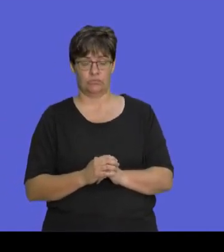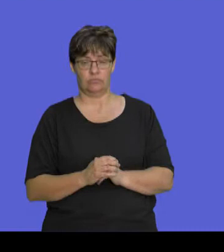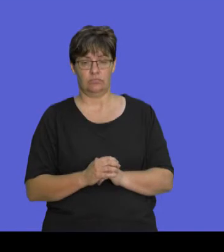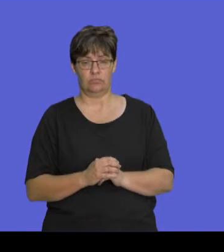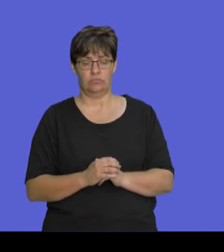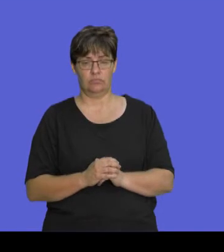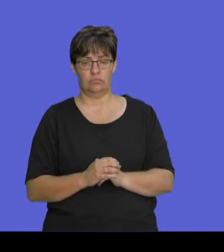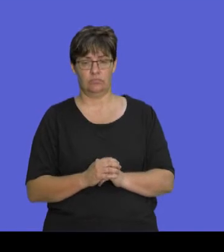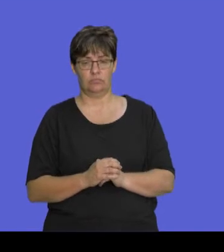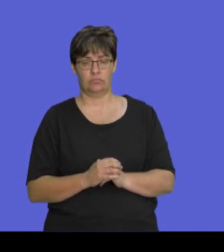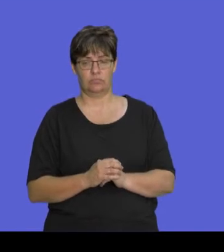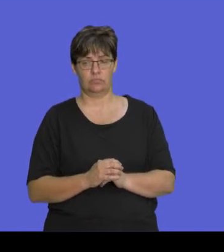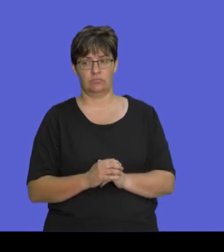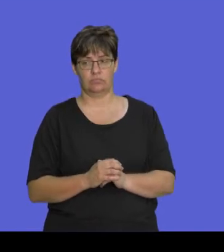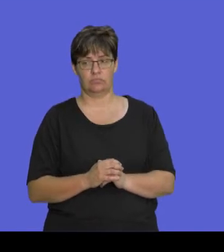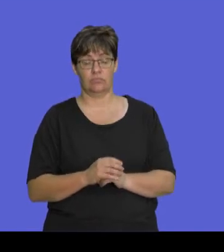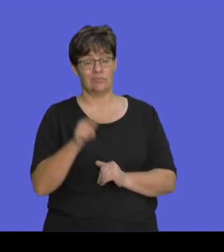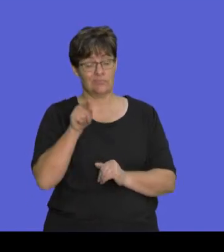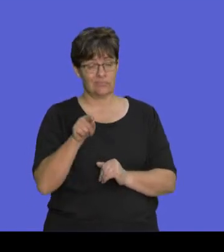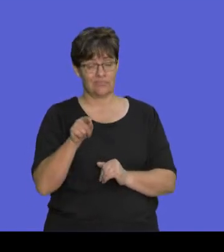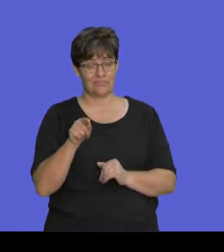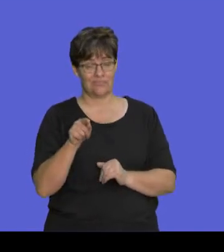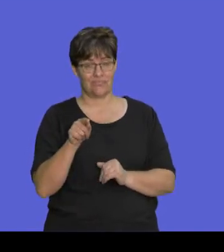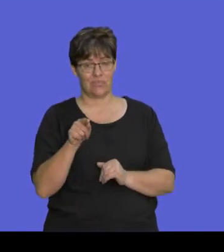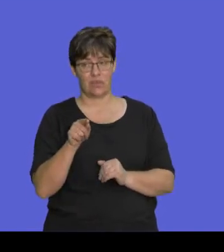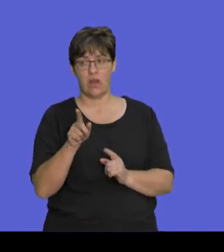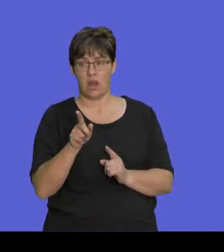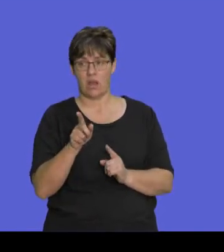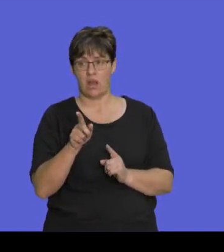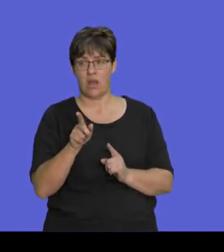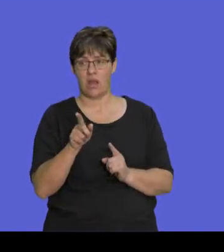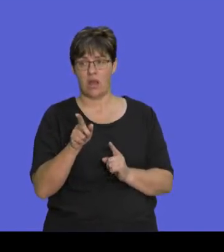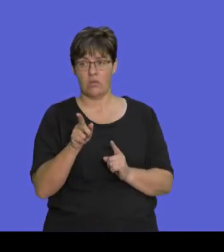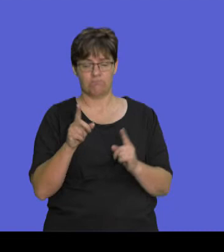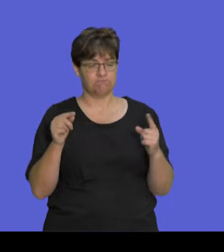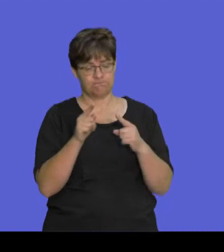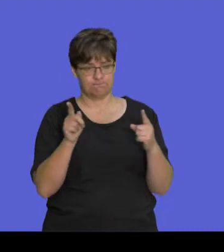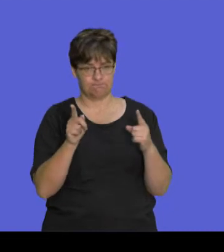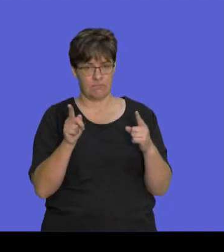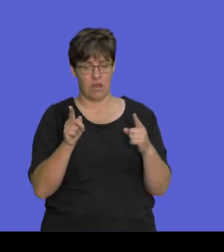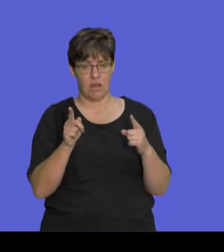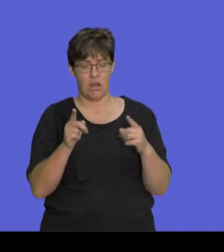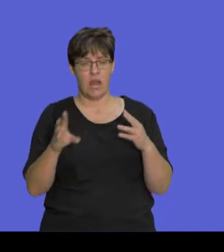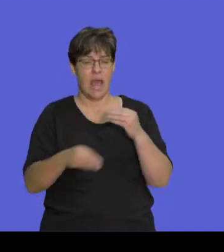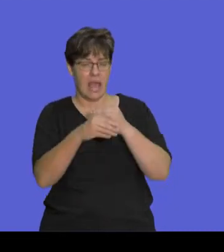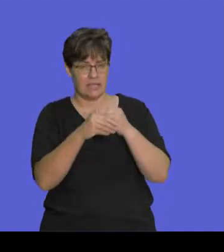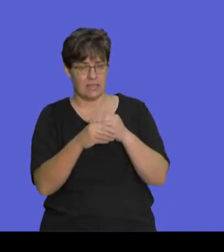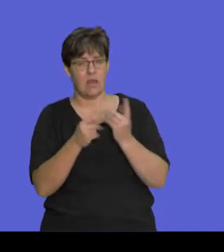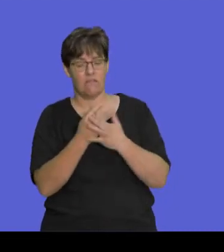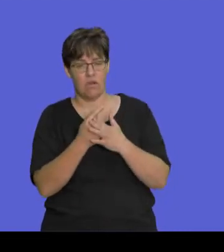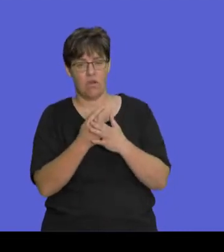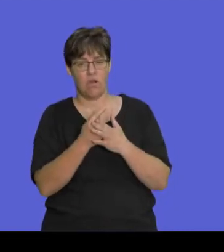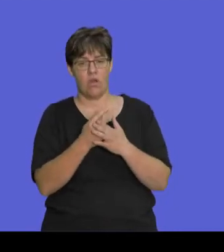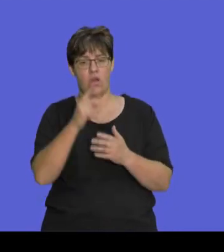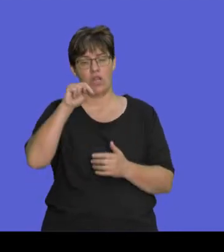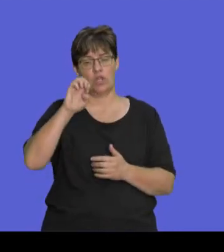vectors, we were to take them into account, we would understand that as per the Newton's third law, because these are